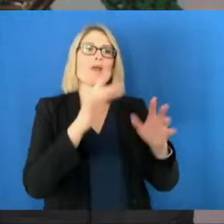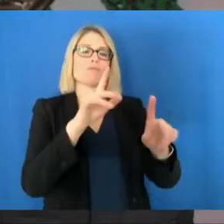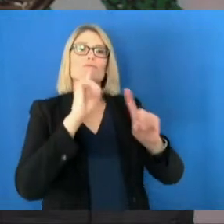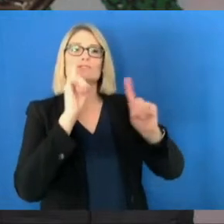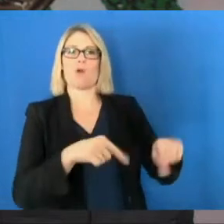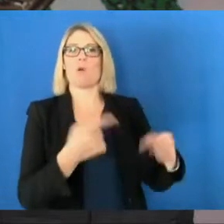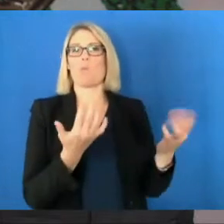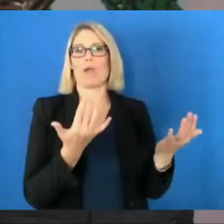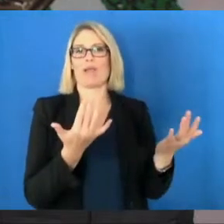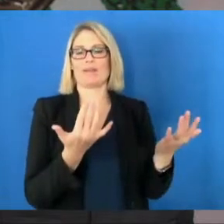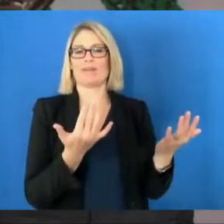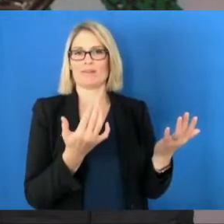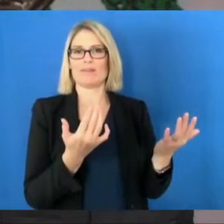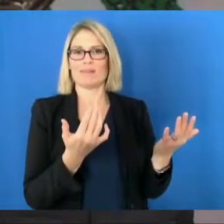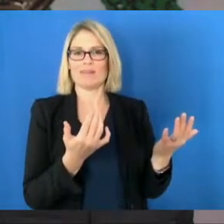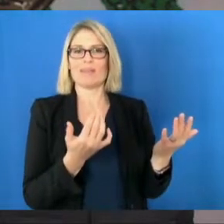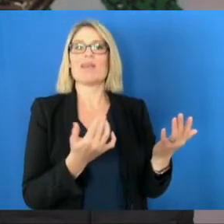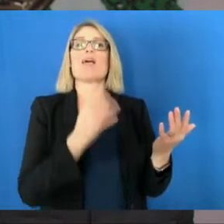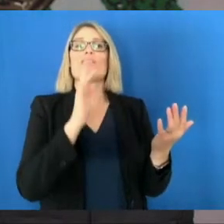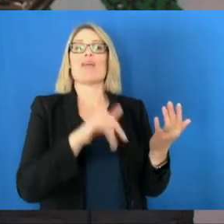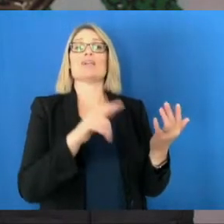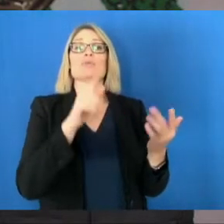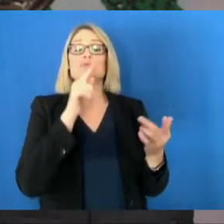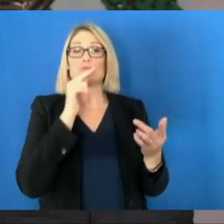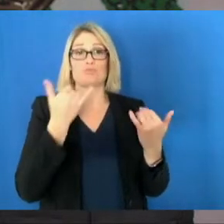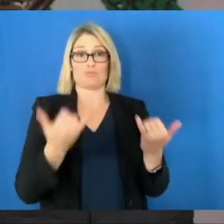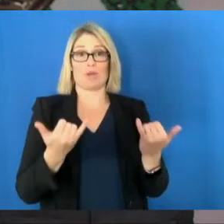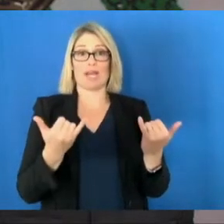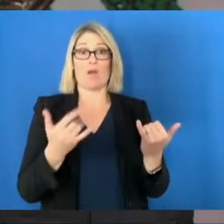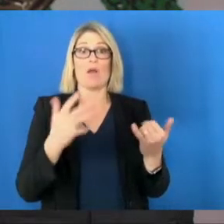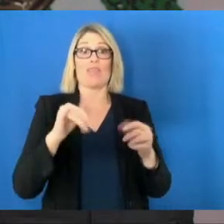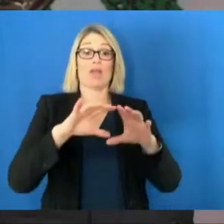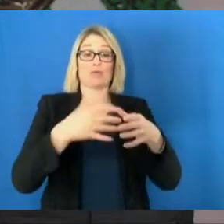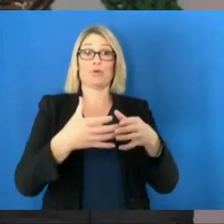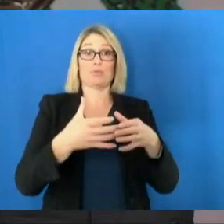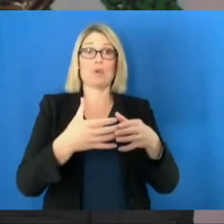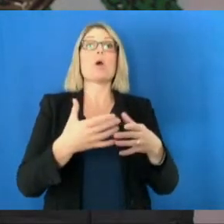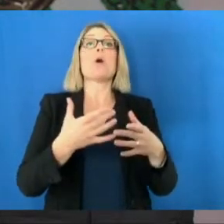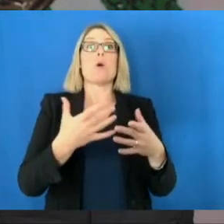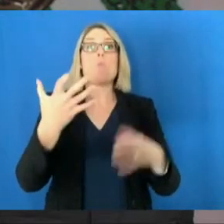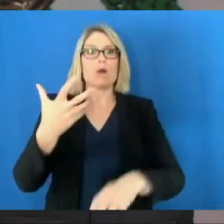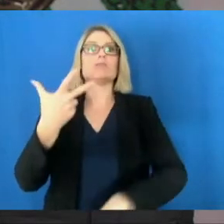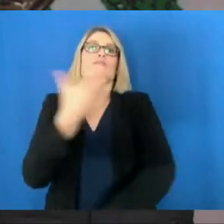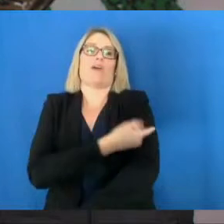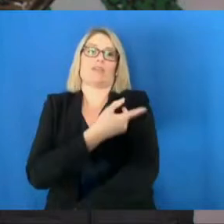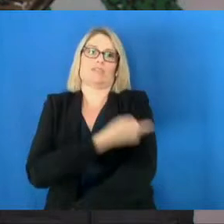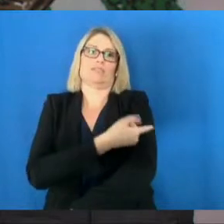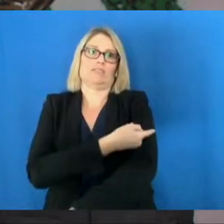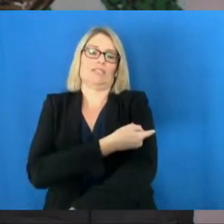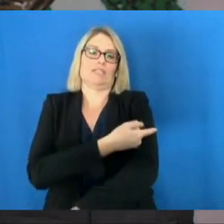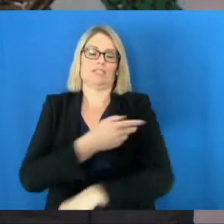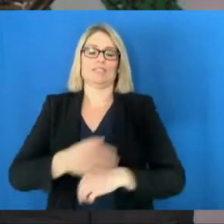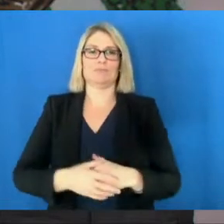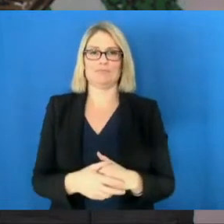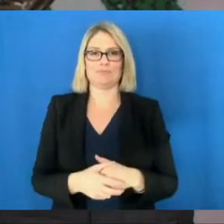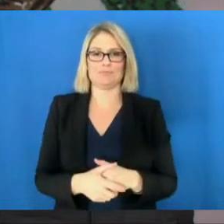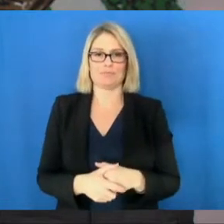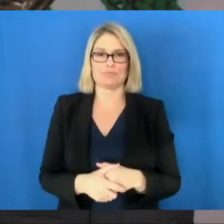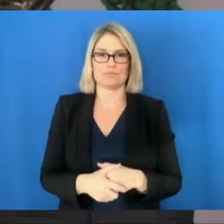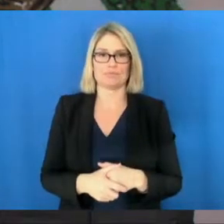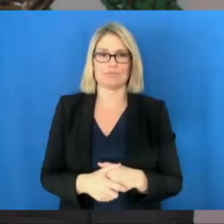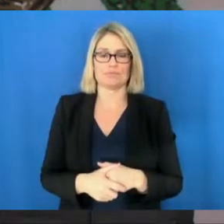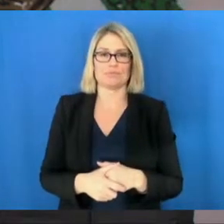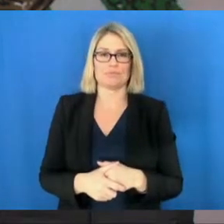us identify those individuals in this current population group who do want to be vaccinated beyond the thousands who